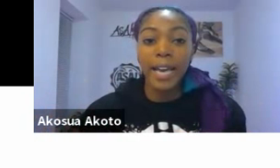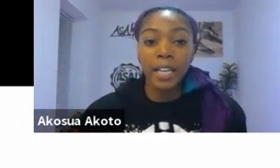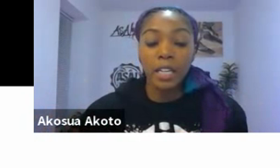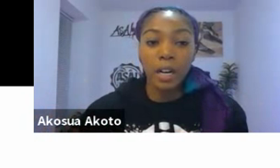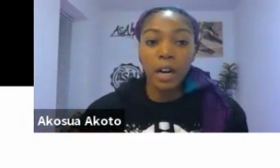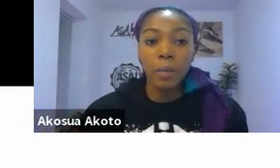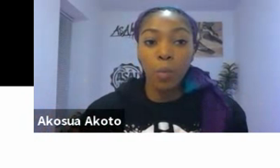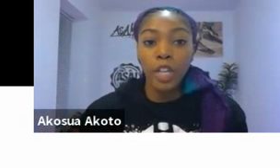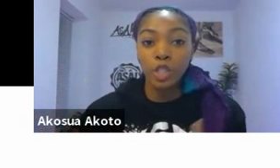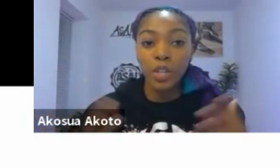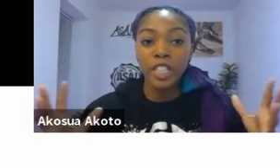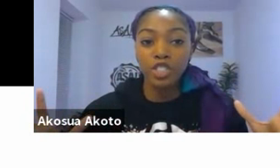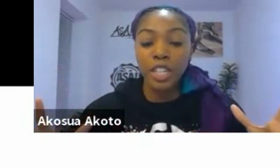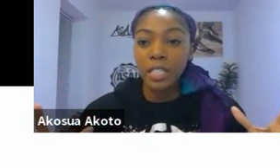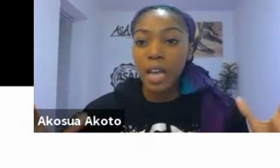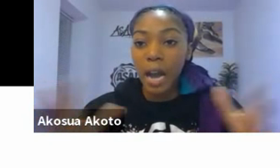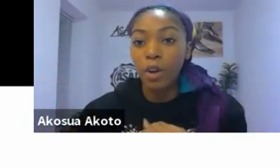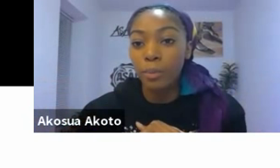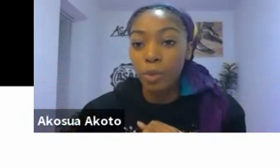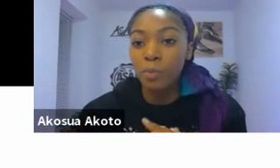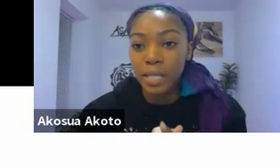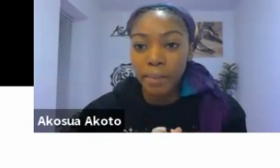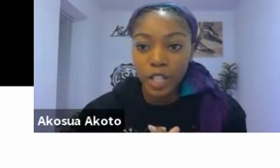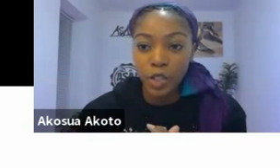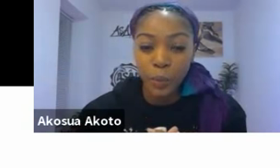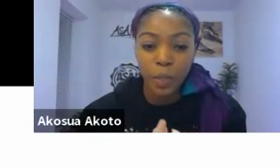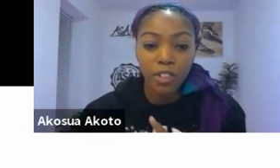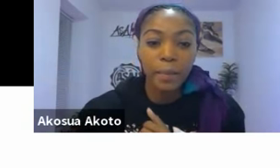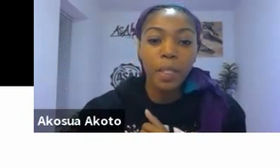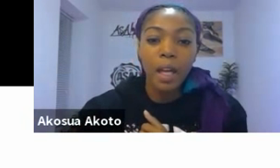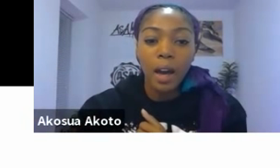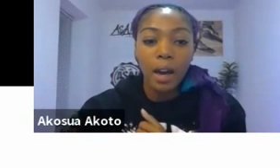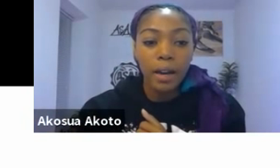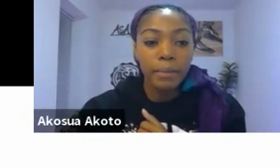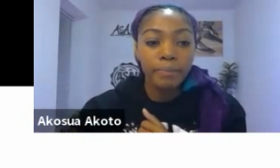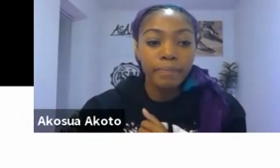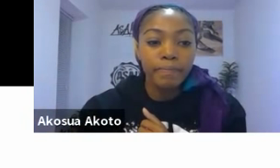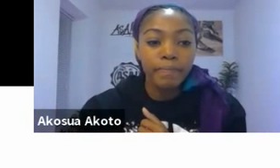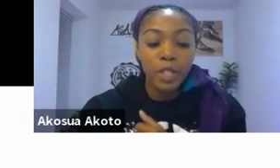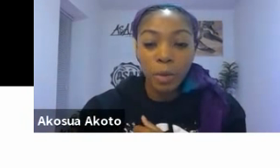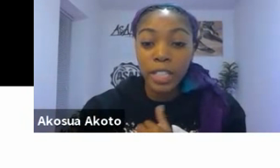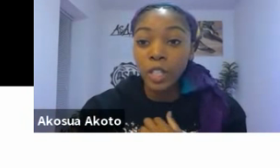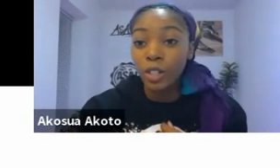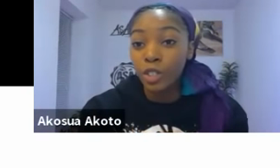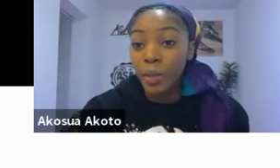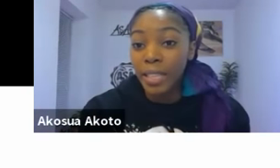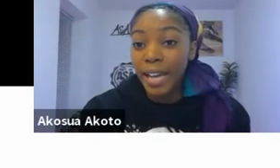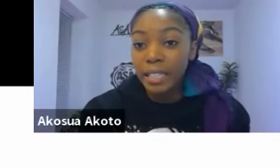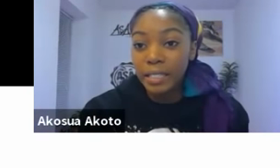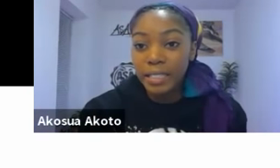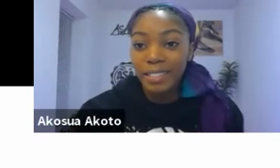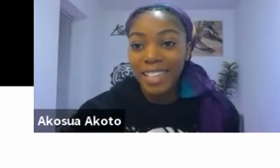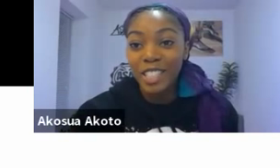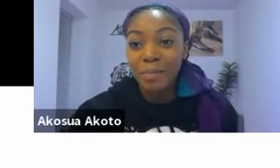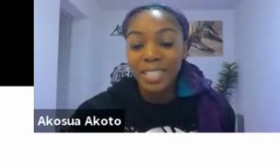look like what you can trace our movements back to, right? So I'm going to indulge you in